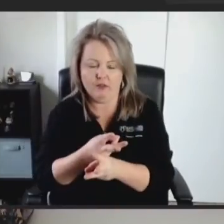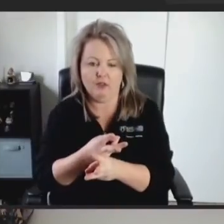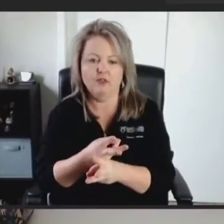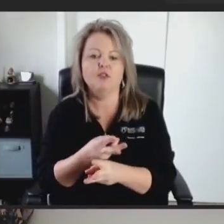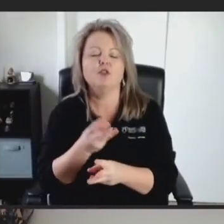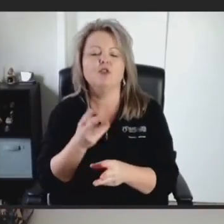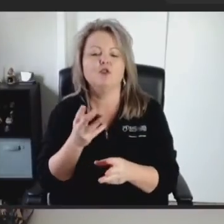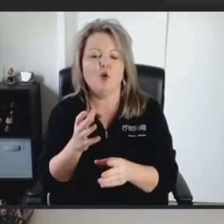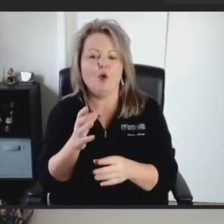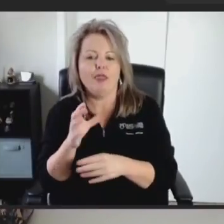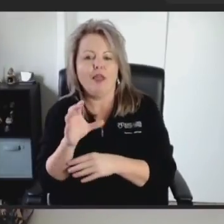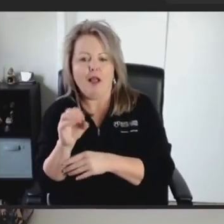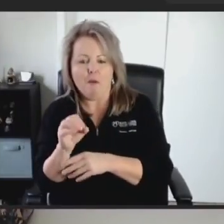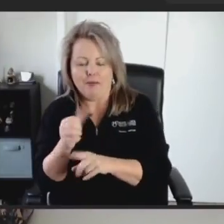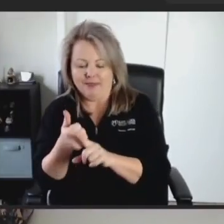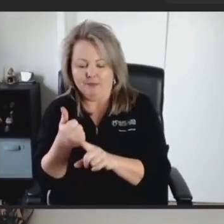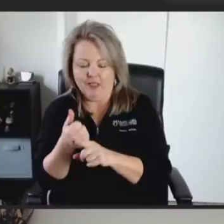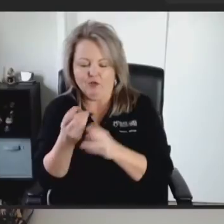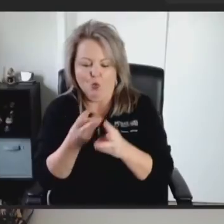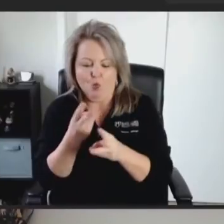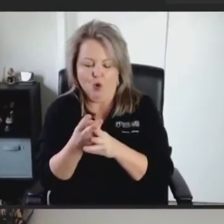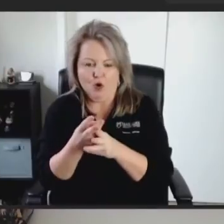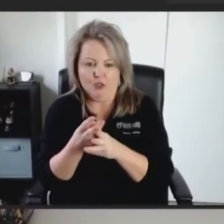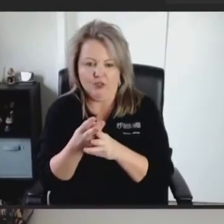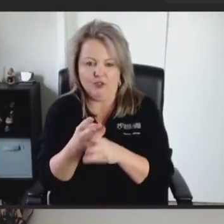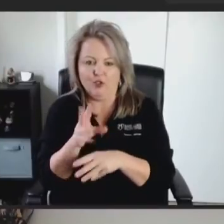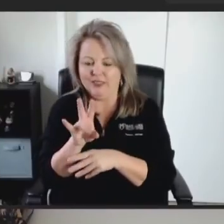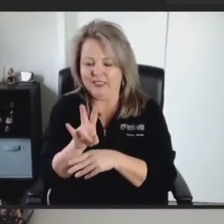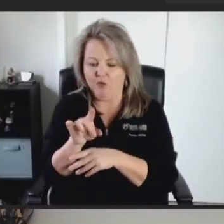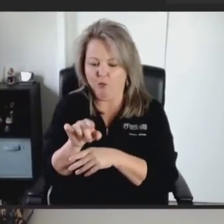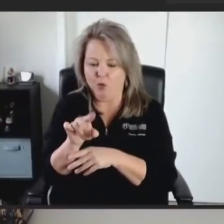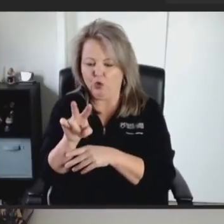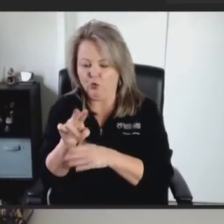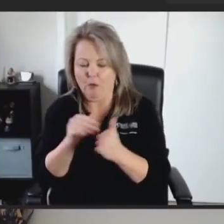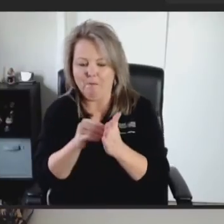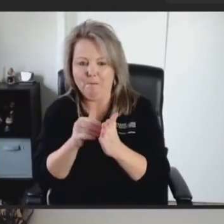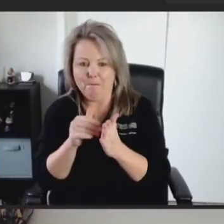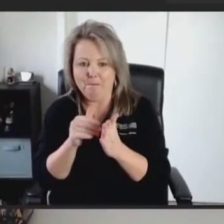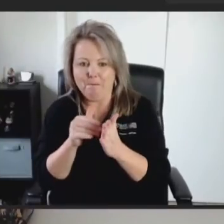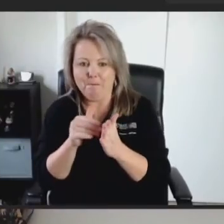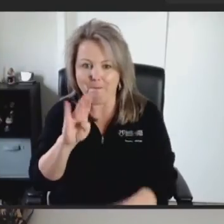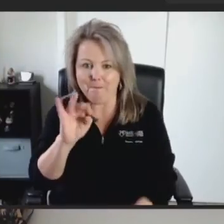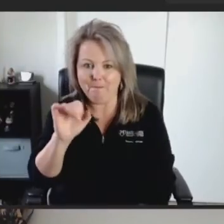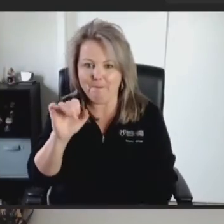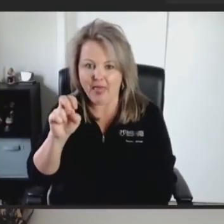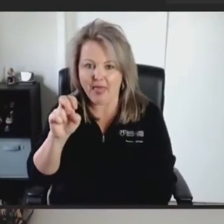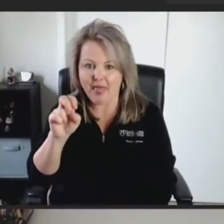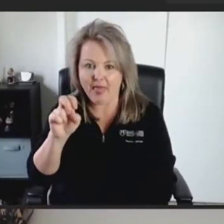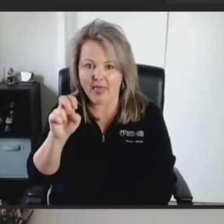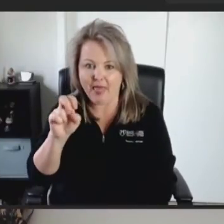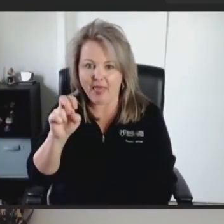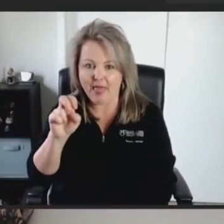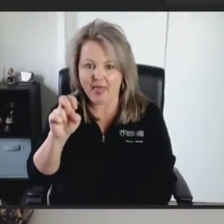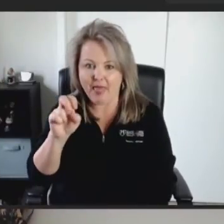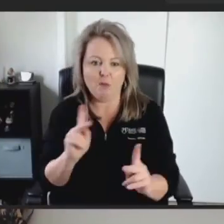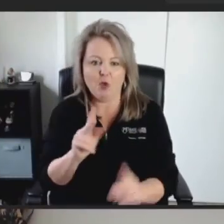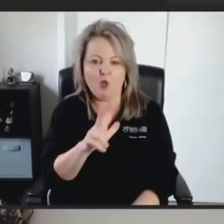companies, and there are 7.2 billion people on this planet. There are about 350 million in this